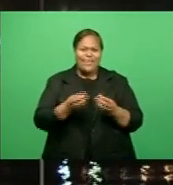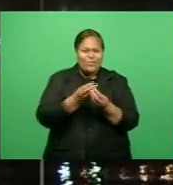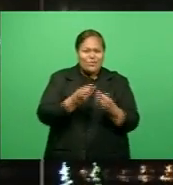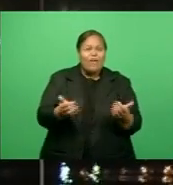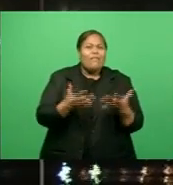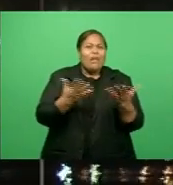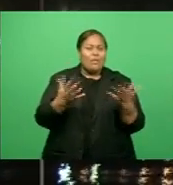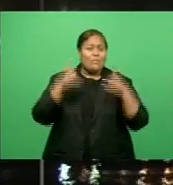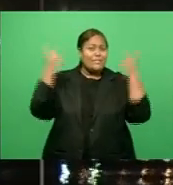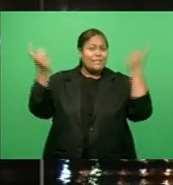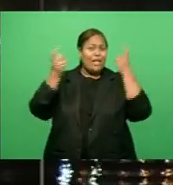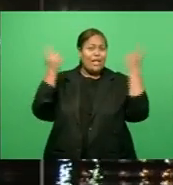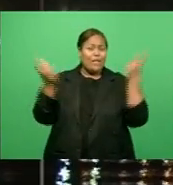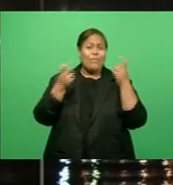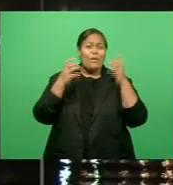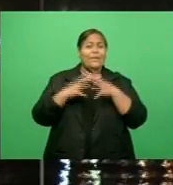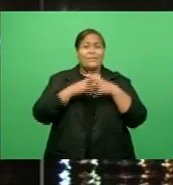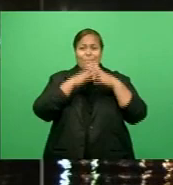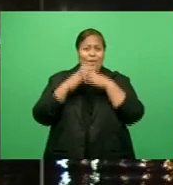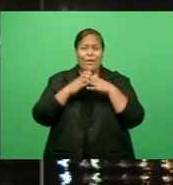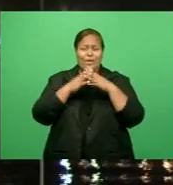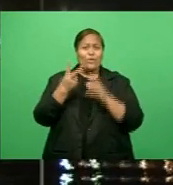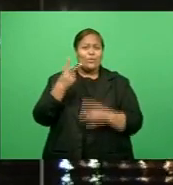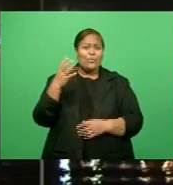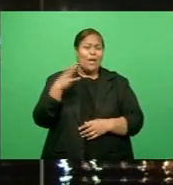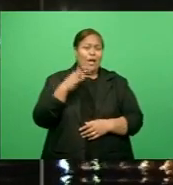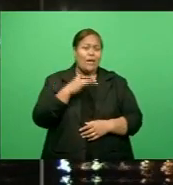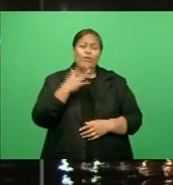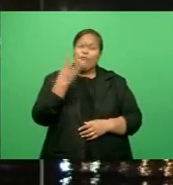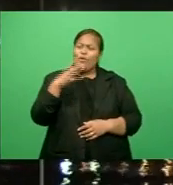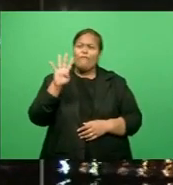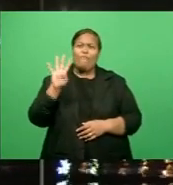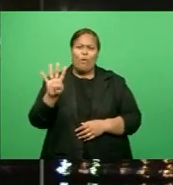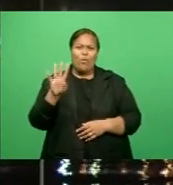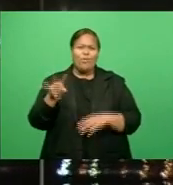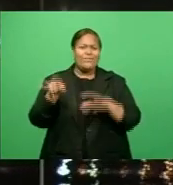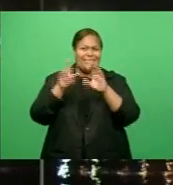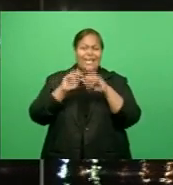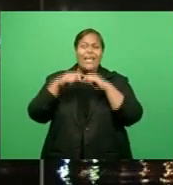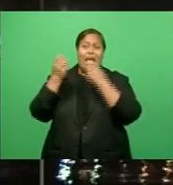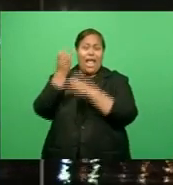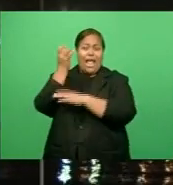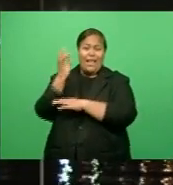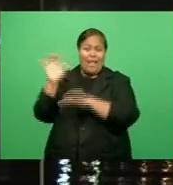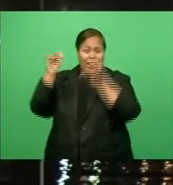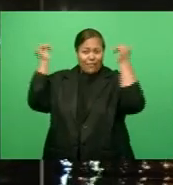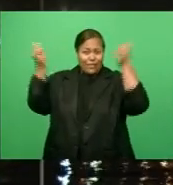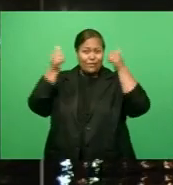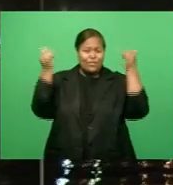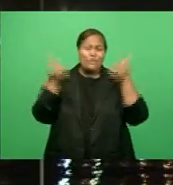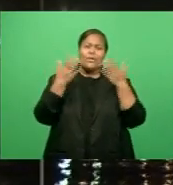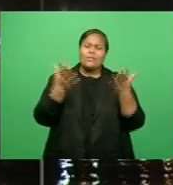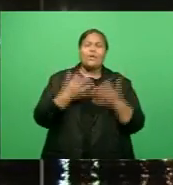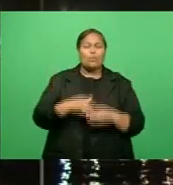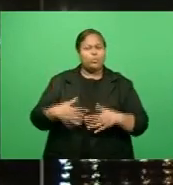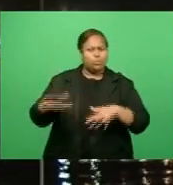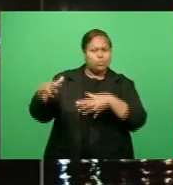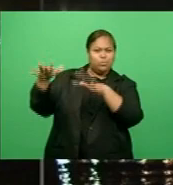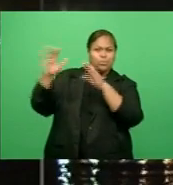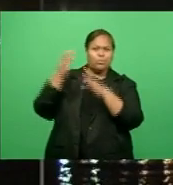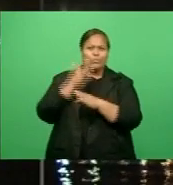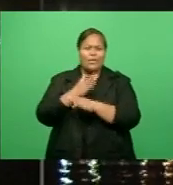USA's 244th independence anniversary, Joseph Seller said teamwork was exemplified by the government in ensuring